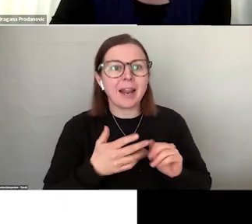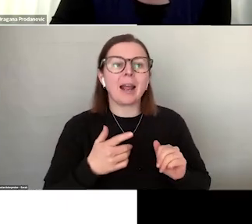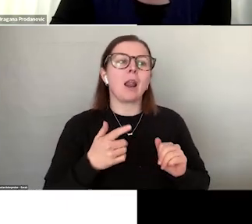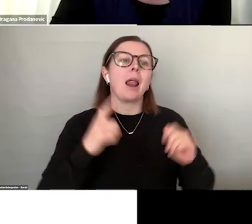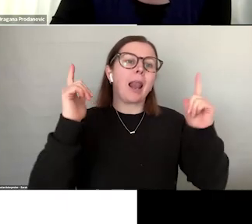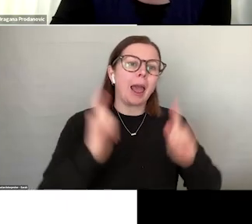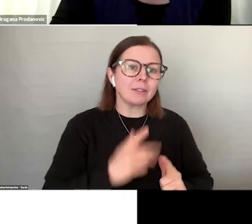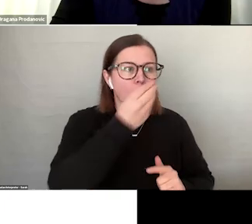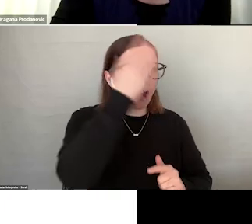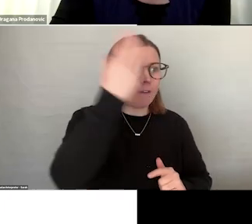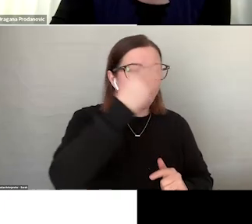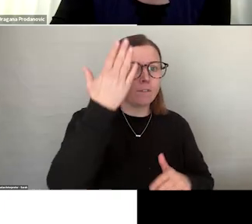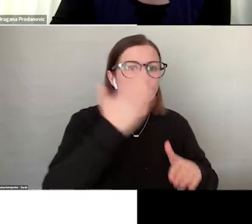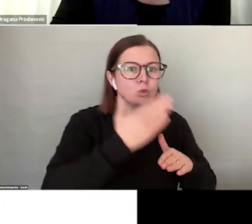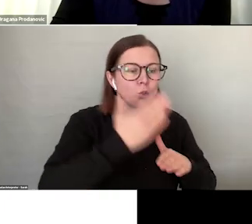work that were missed.